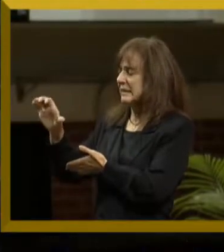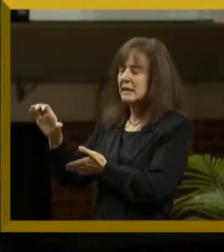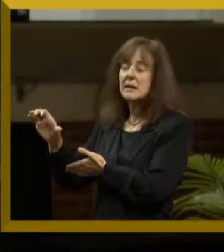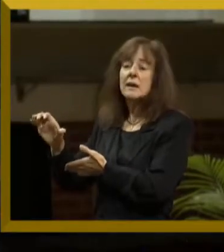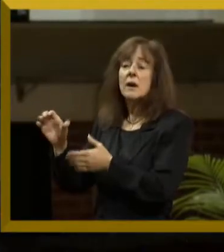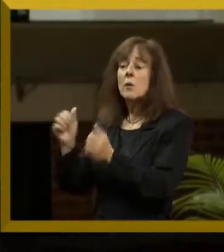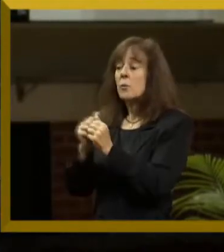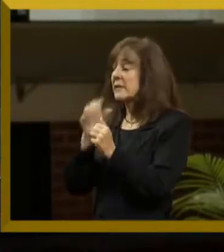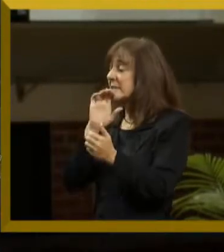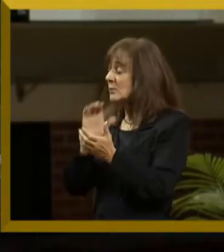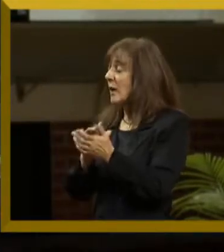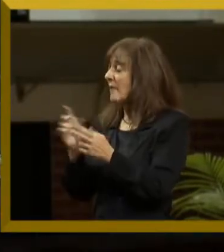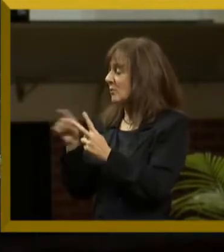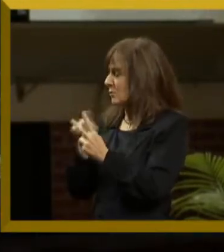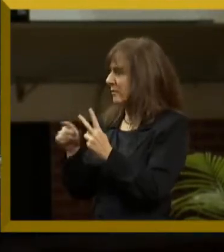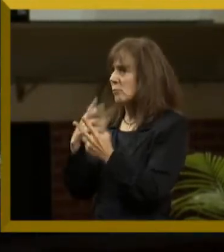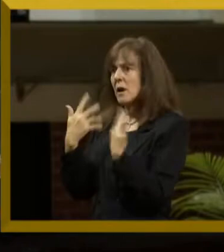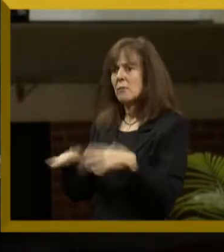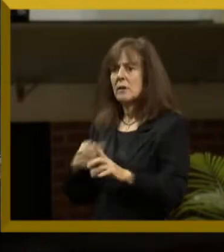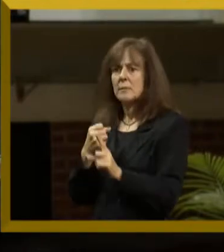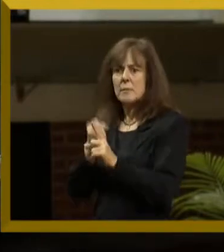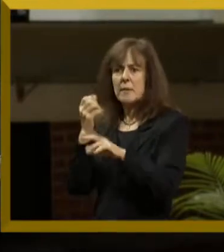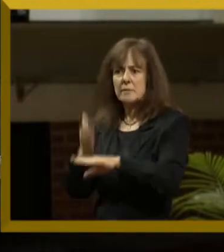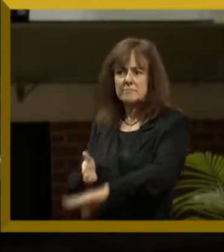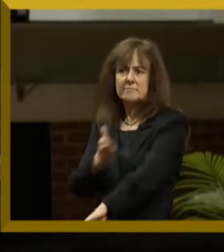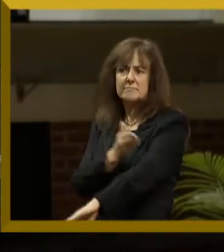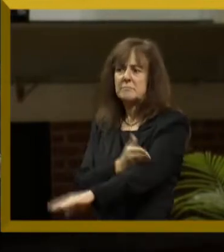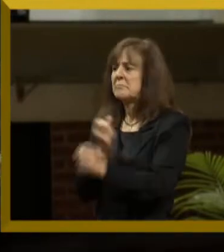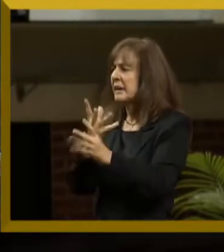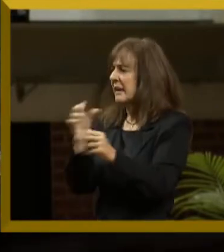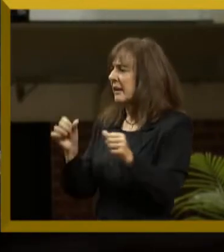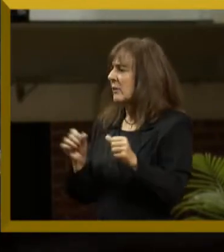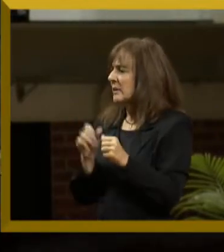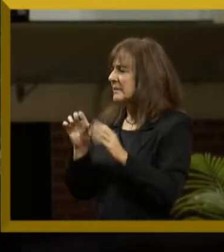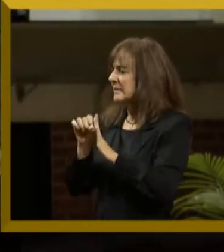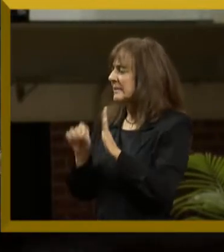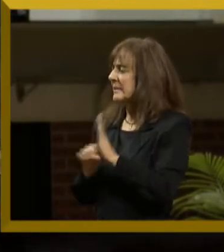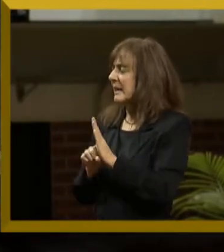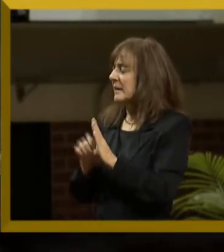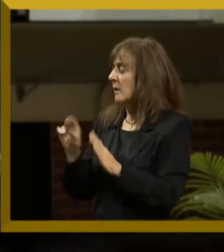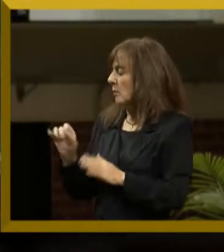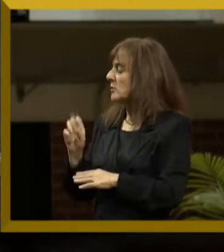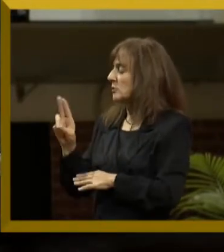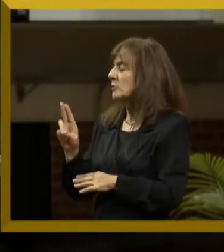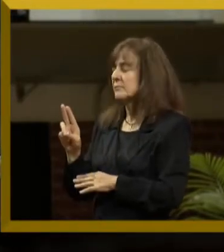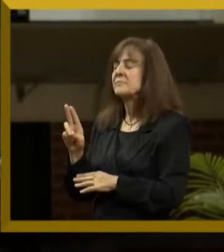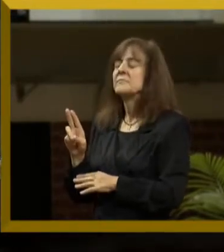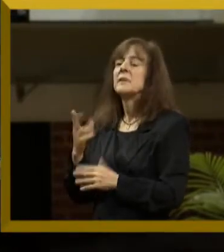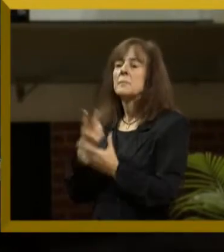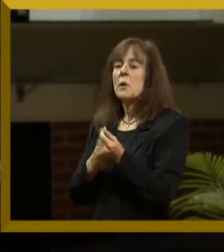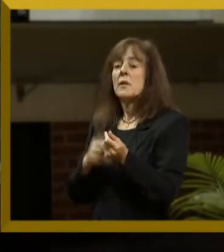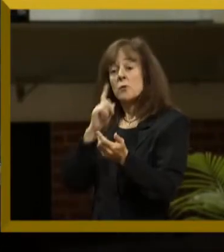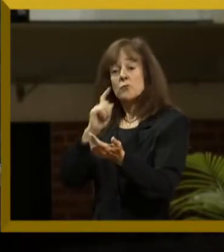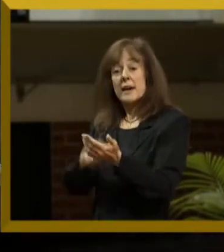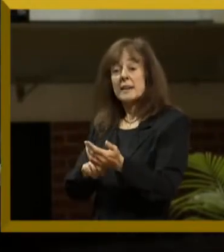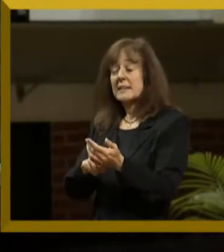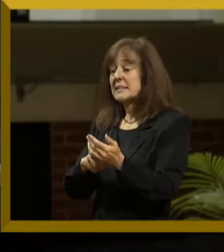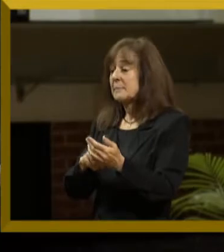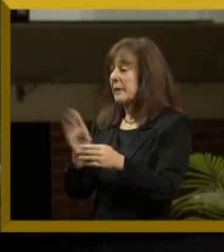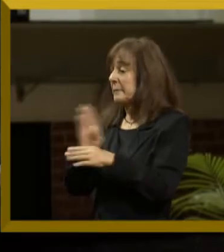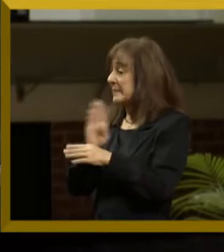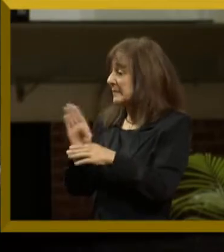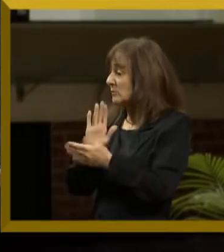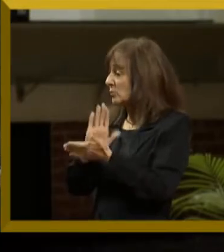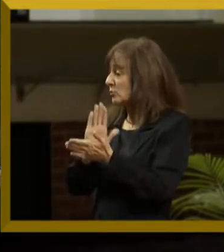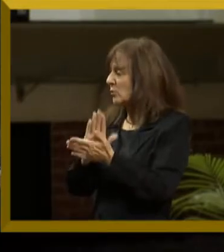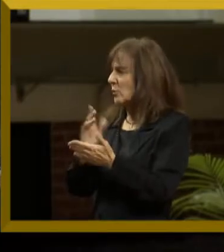with his wife, Ann, he too has made a great impact in multiple areas of the state, Oklahoma State and the state. He was recognized by the Spear School of